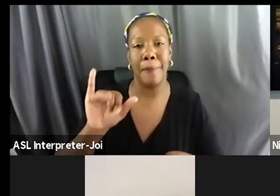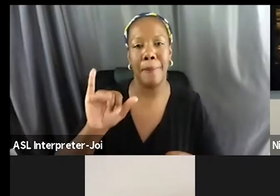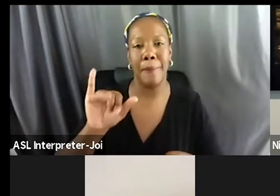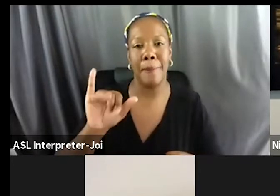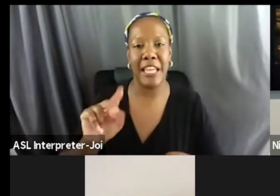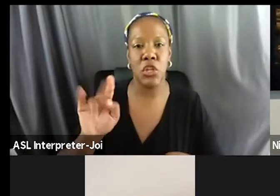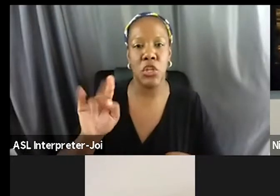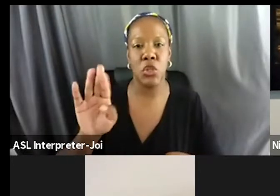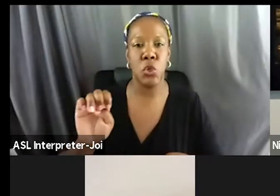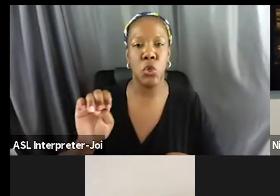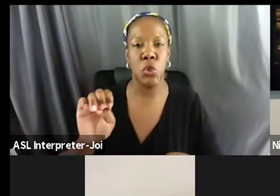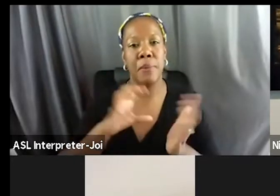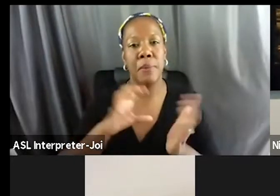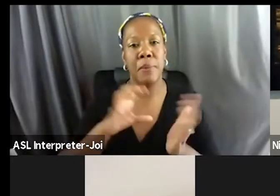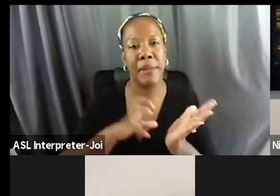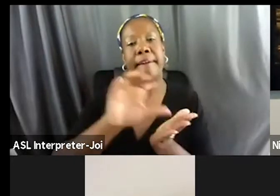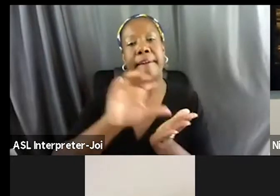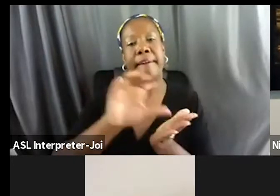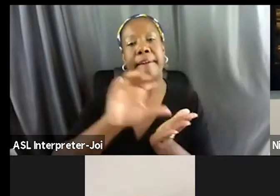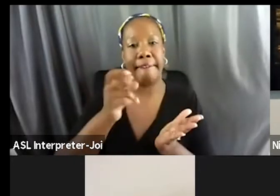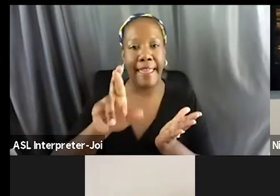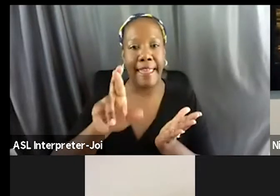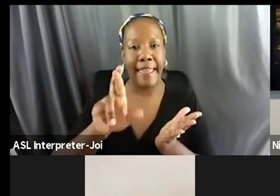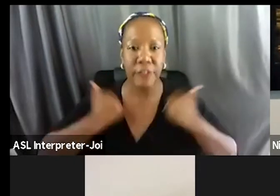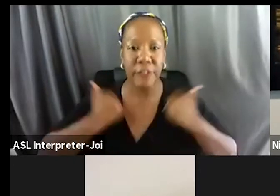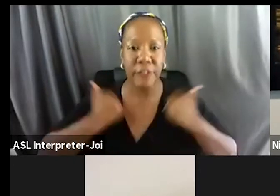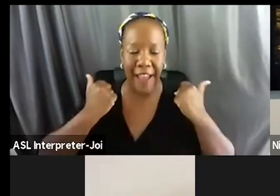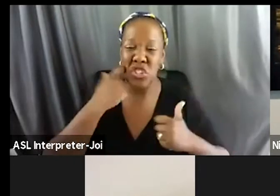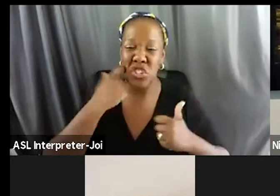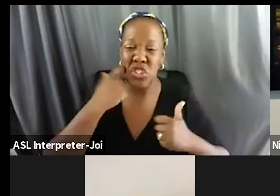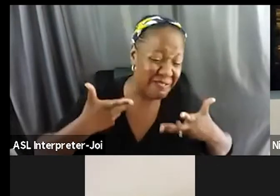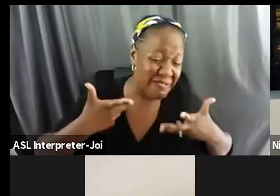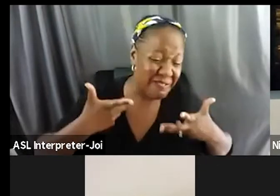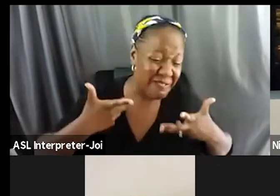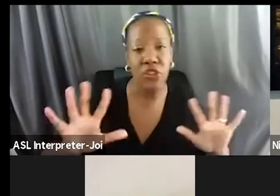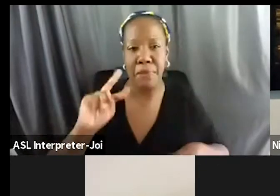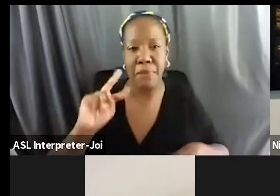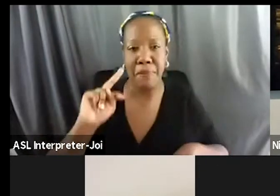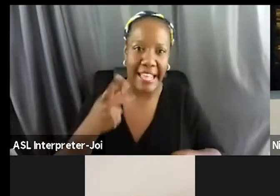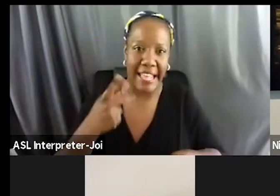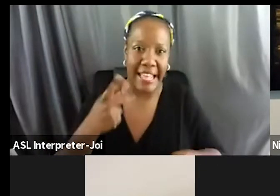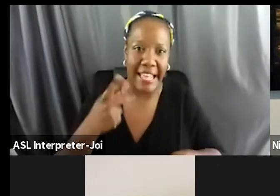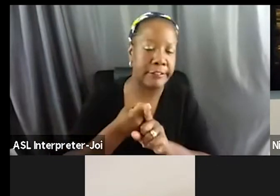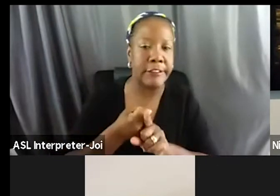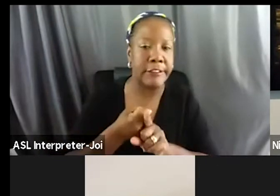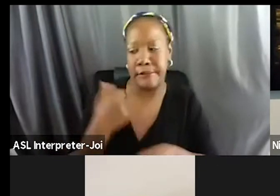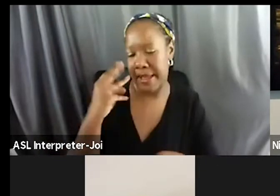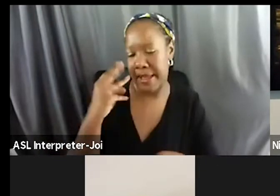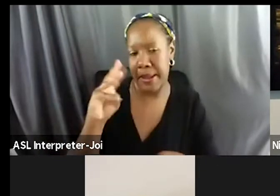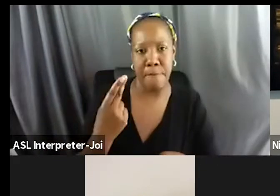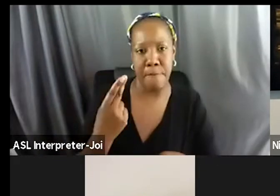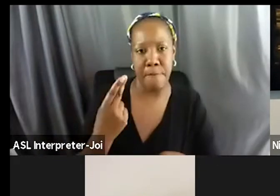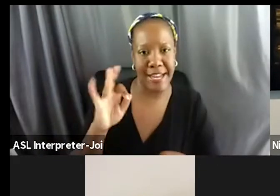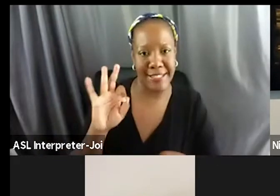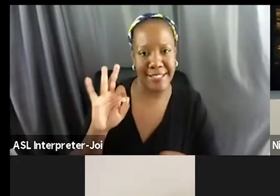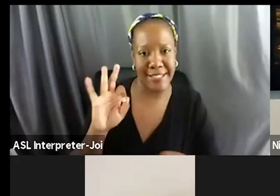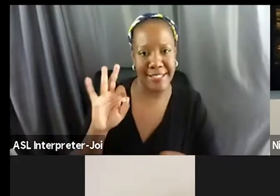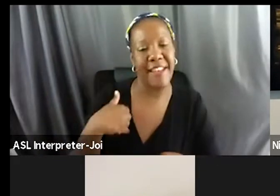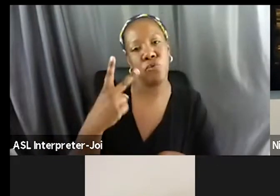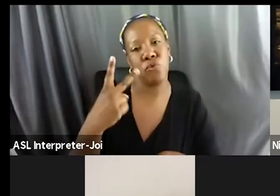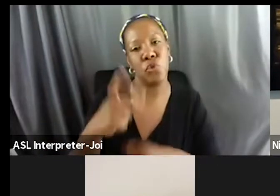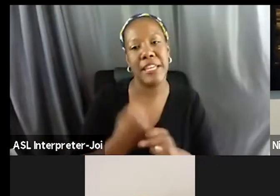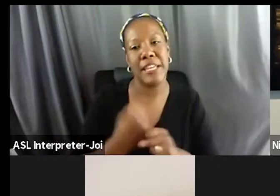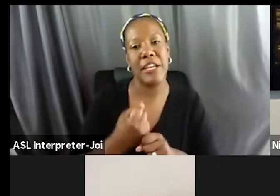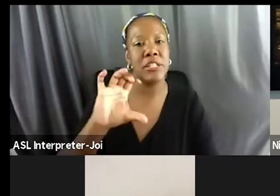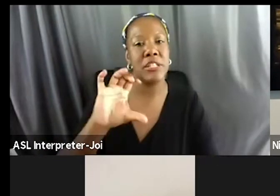2nd bout with cancer, March 19th, but I have 2 years of maintenance chemo. So my hair,